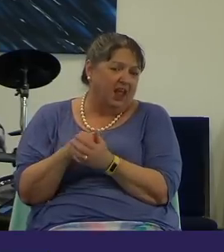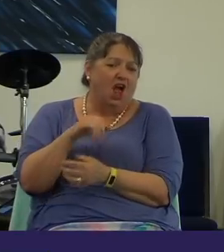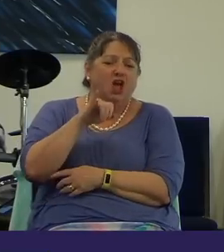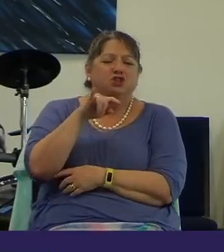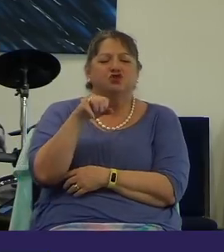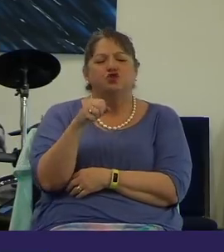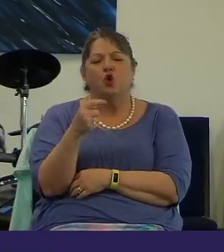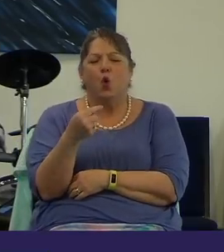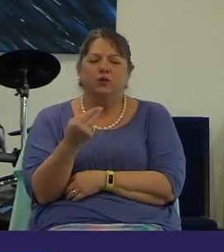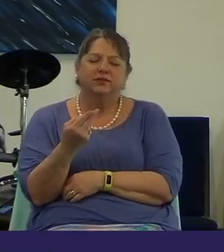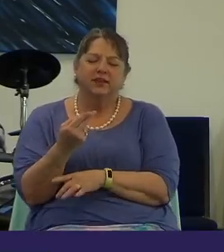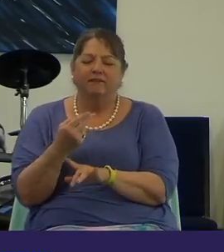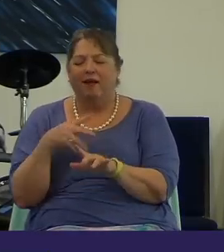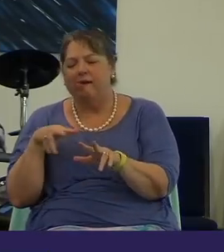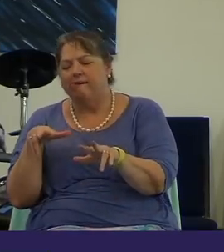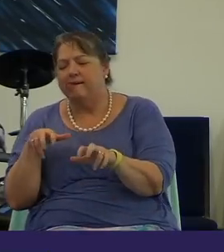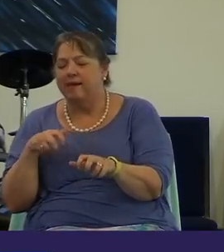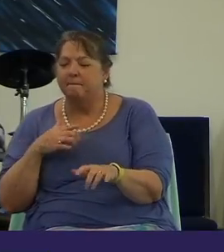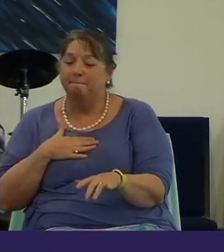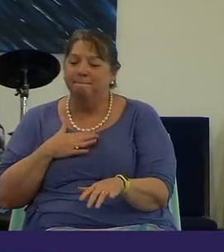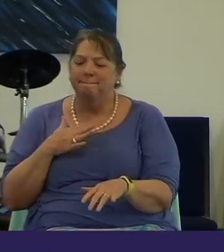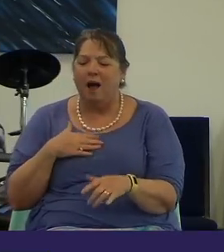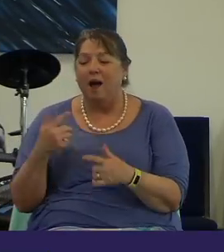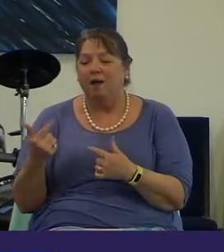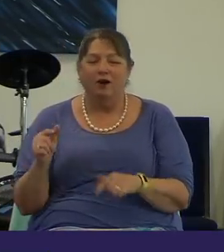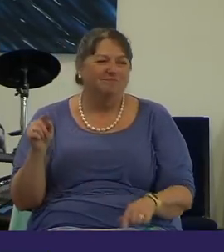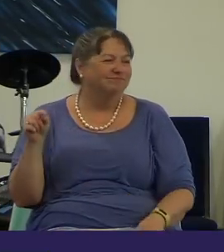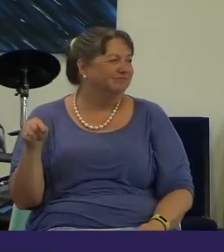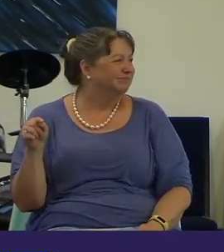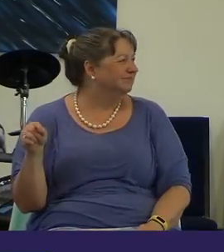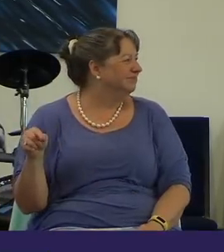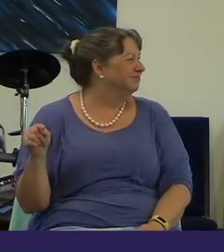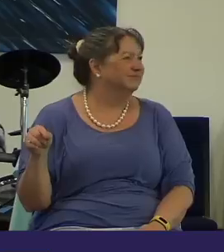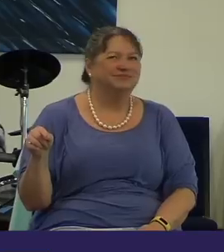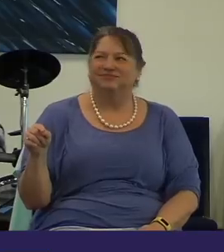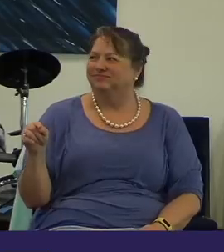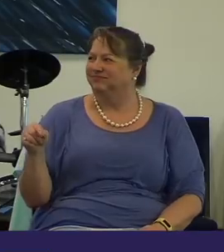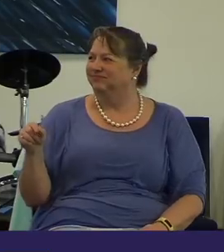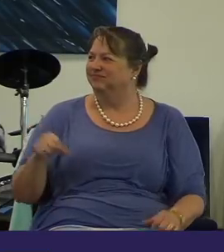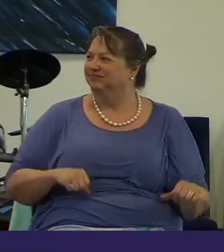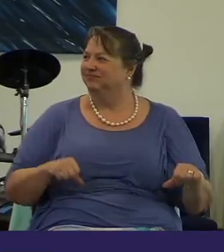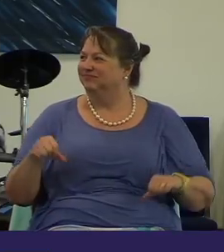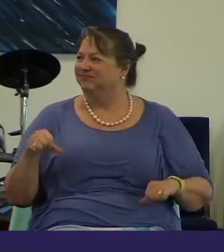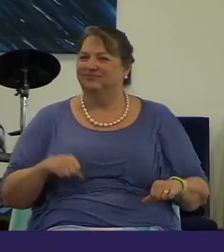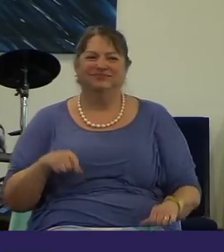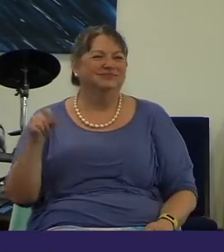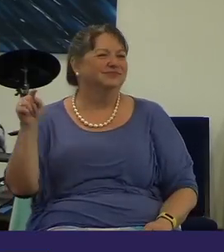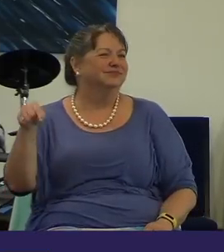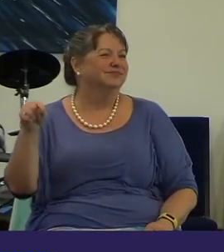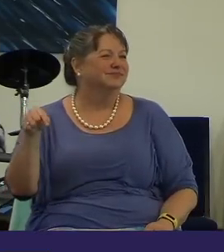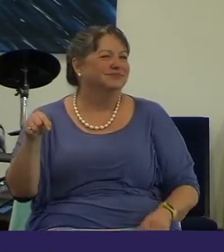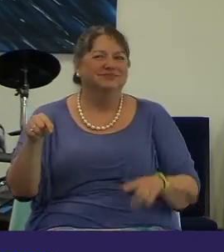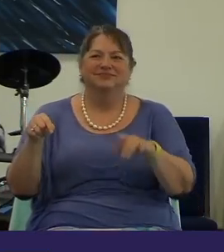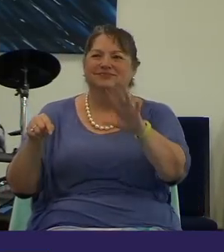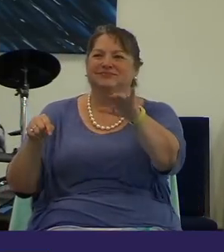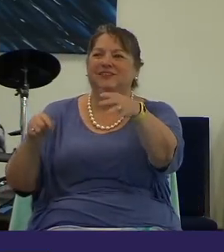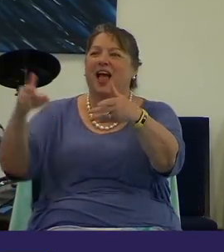shiny-looking, beautiful trees there in his garden. He loved his garden. He even hired